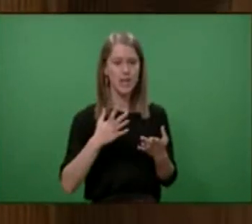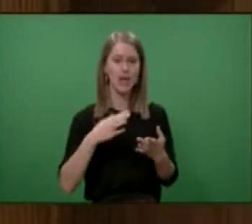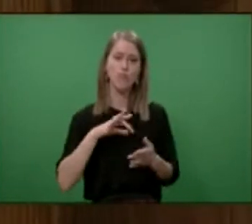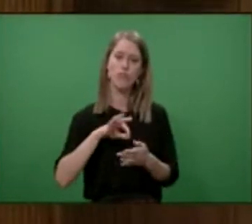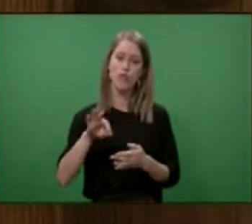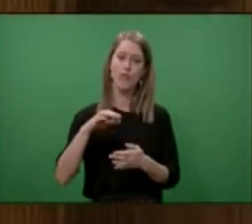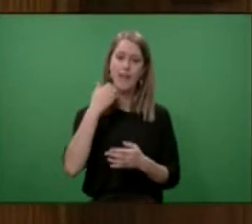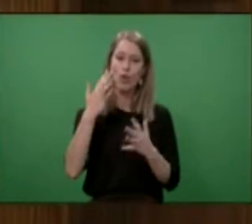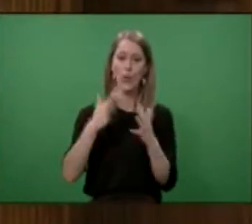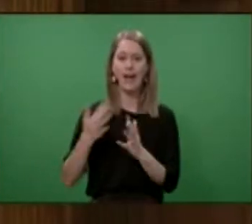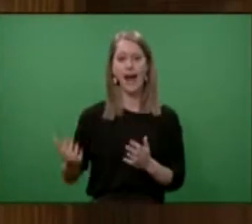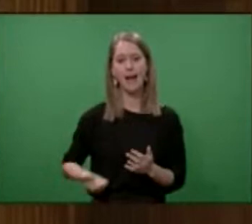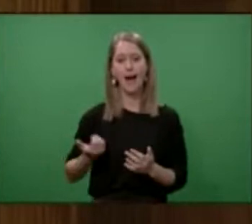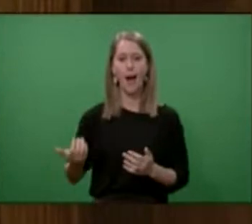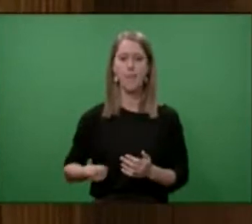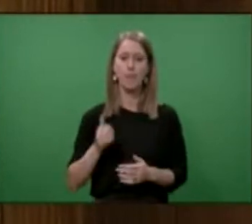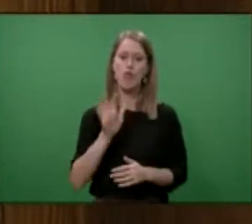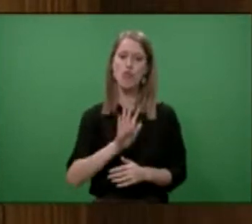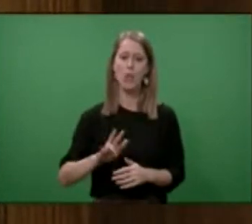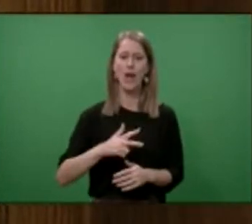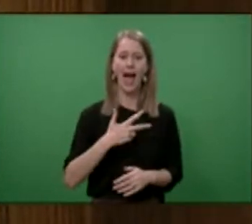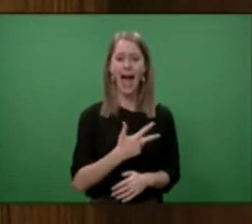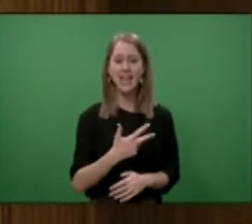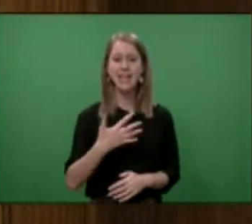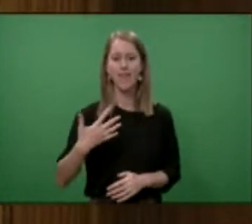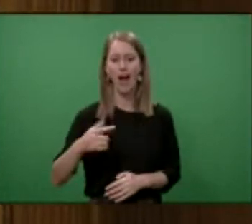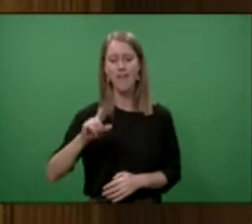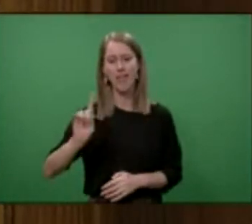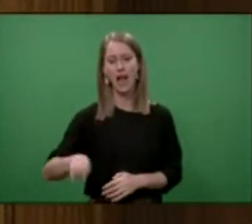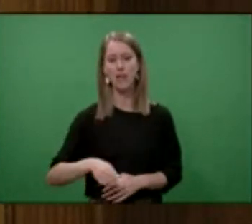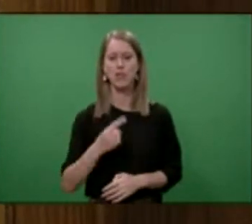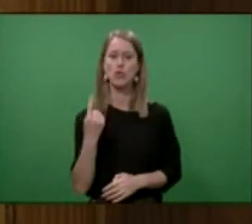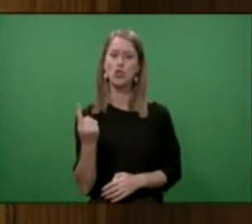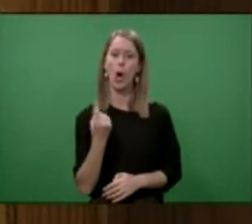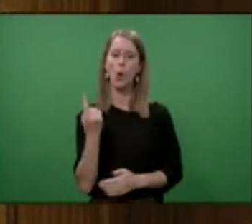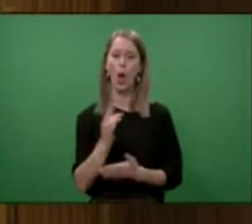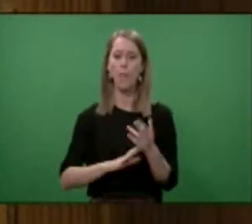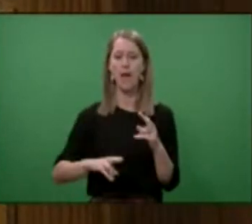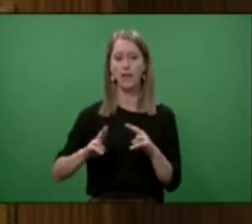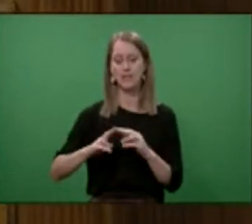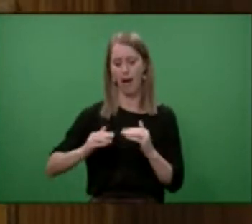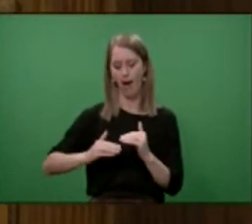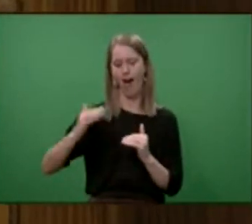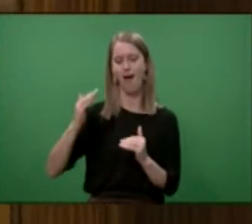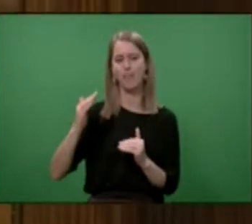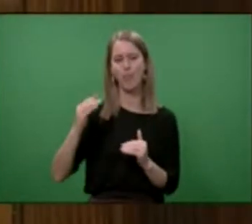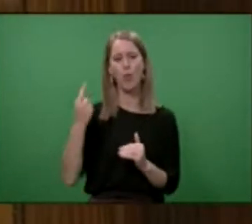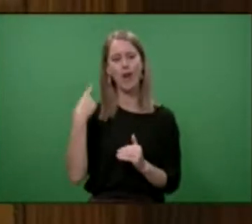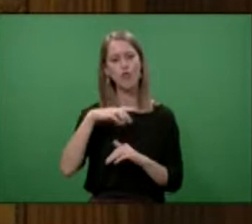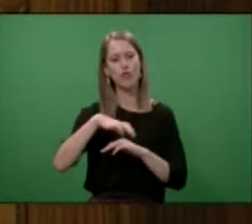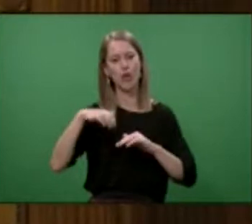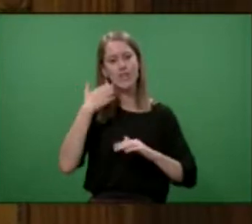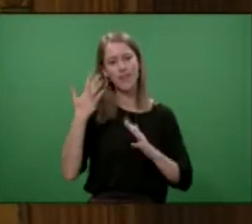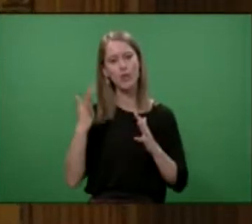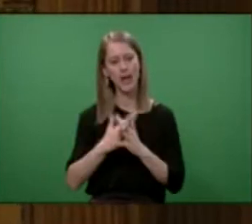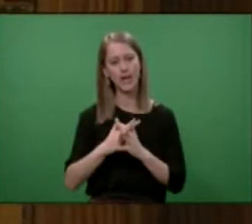income of around 85,000 sole parents by an average of $100 a week.